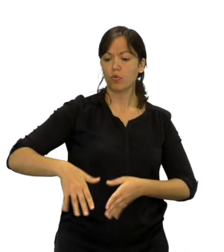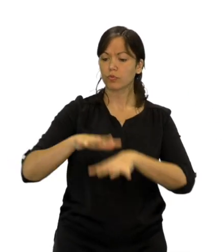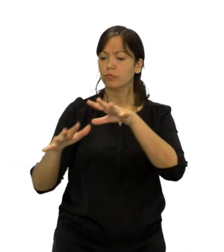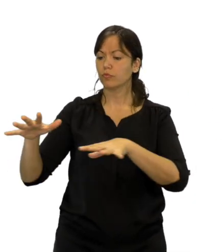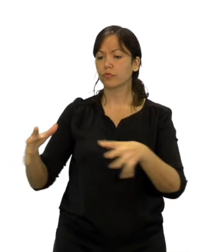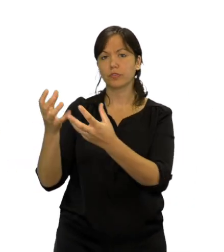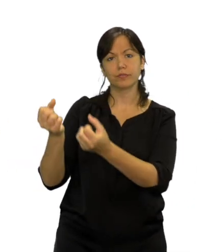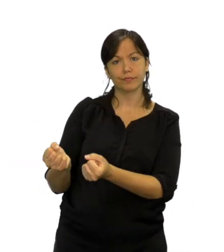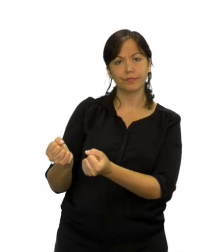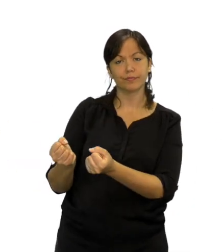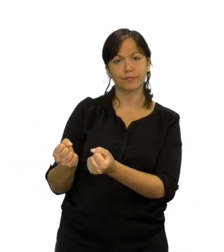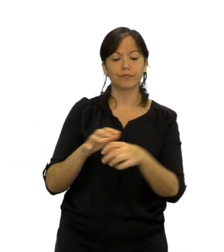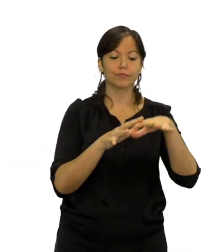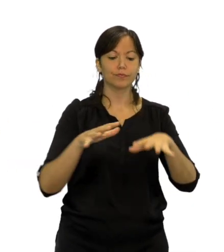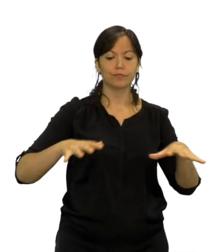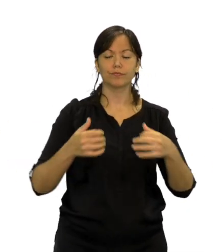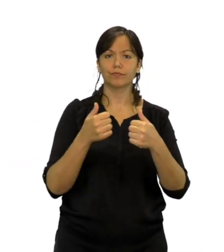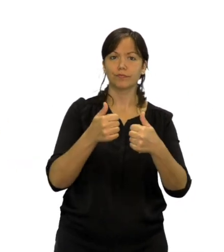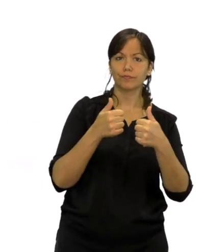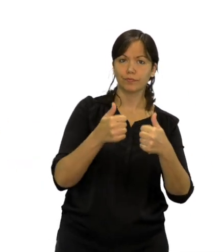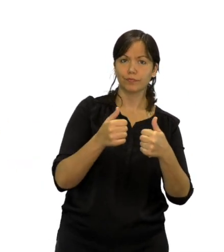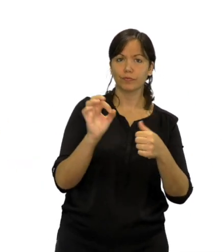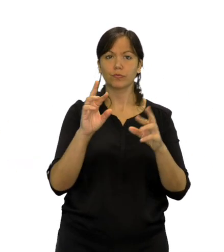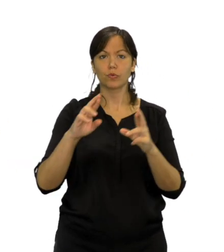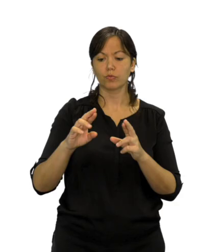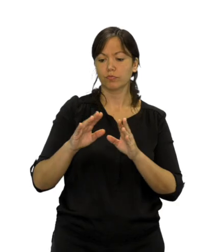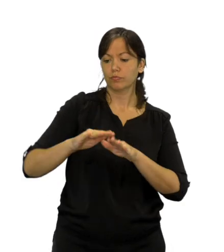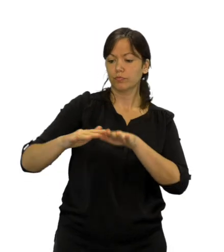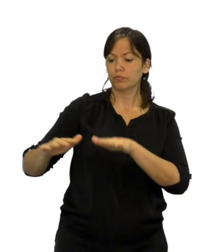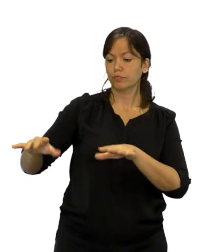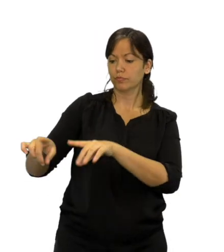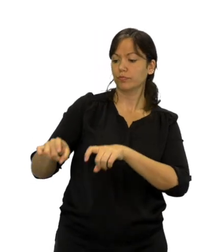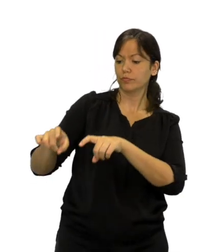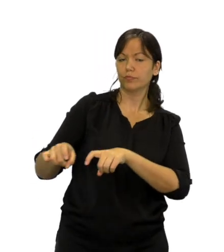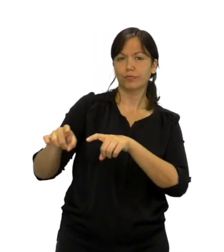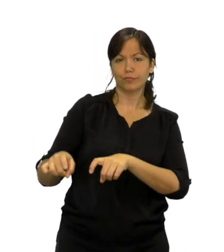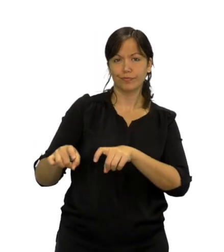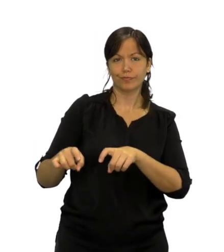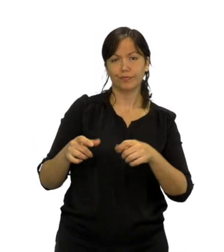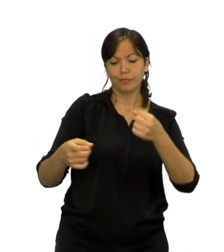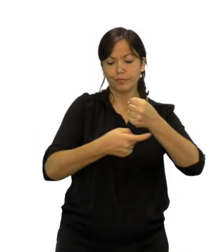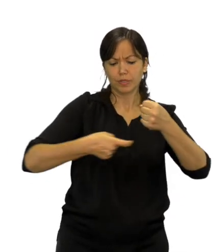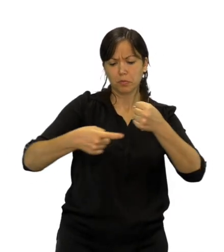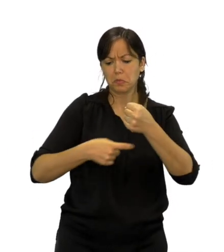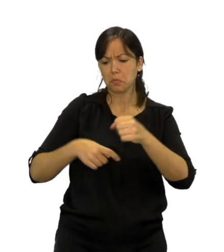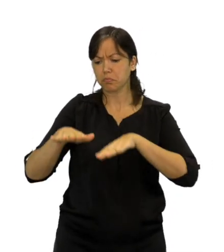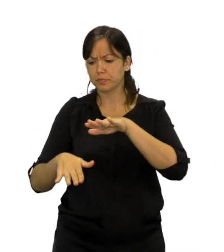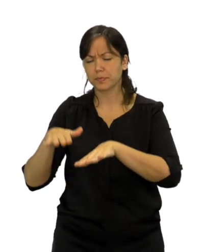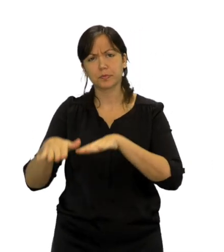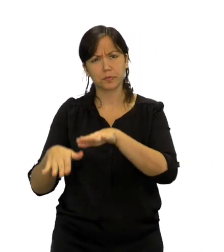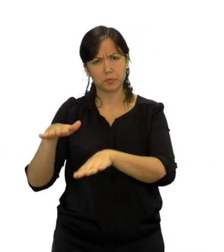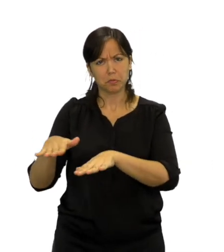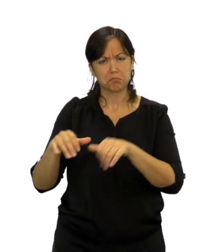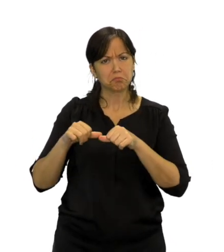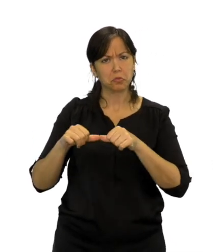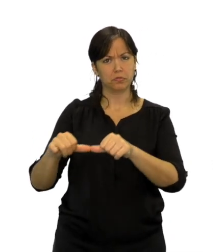can also be found in dry meadows, arid soil, and on the edges of crop fields. It is resistant to mowing,